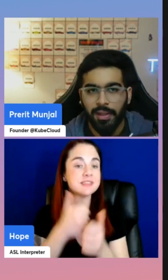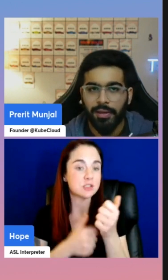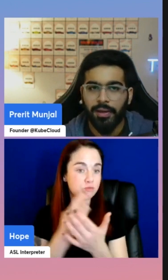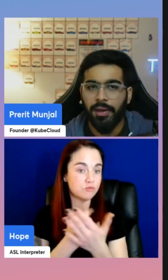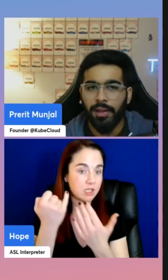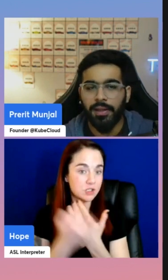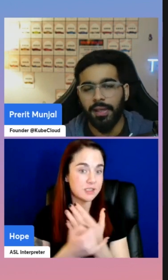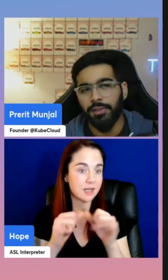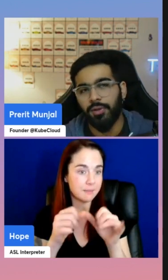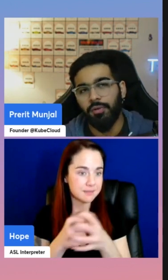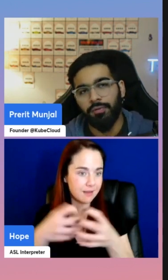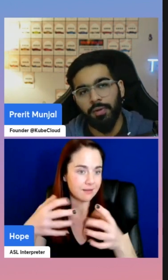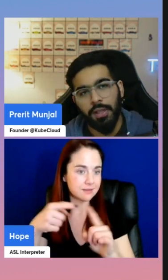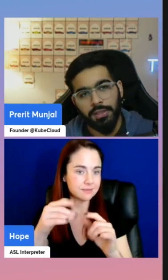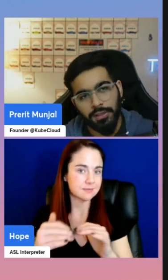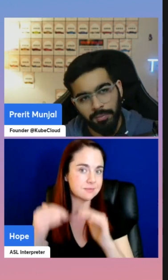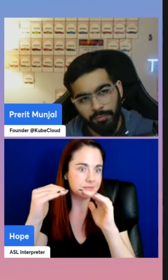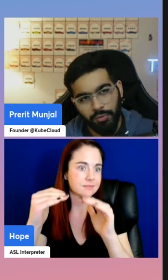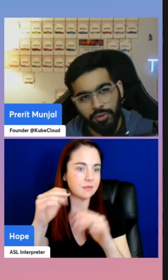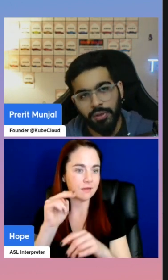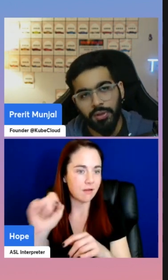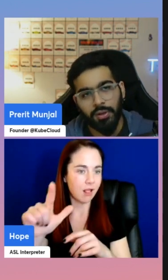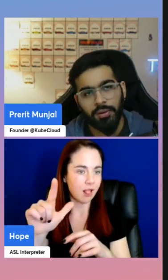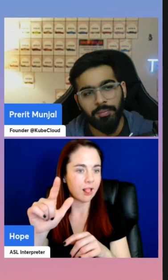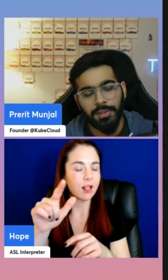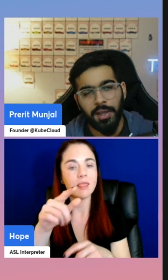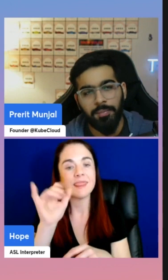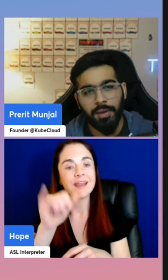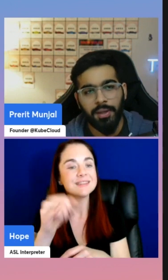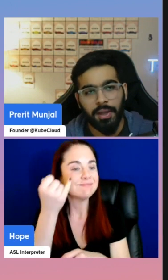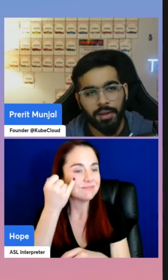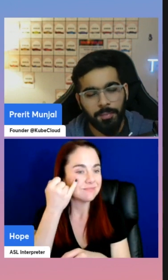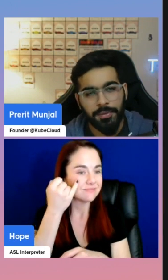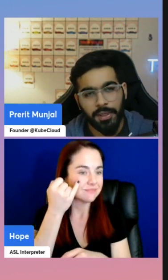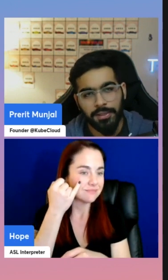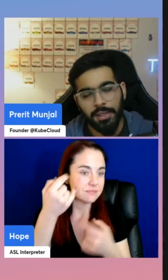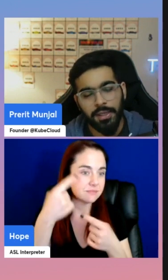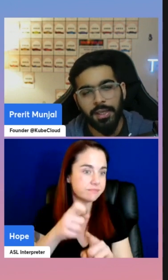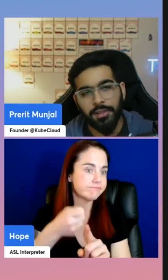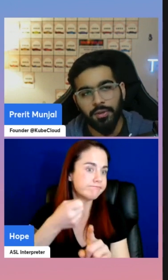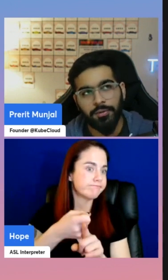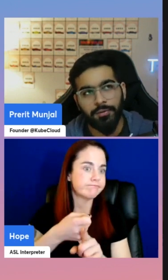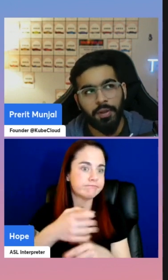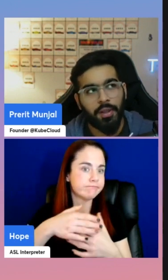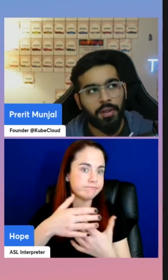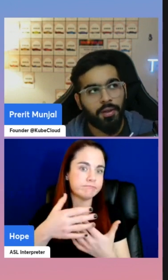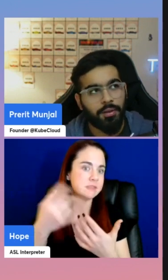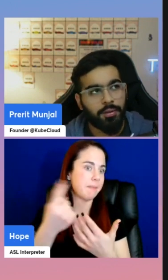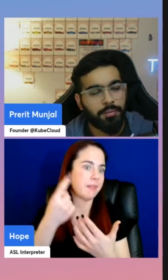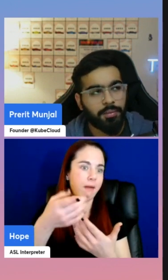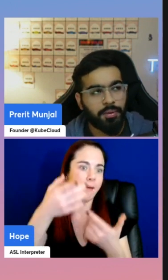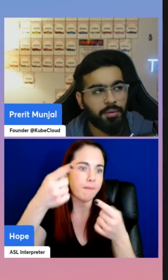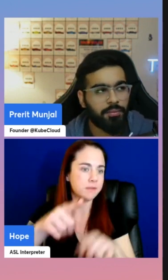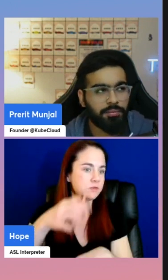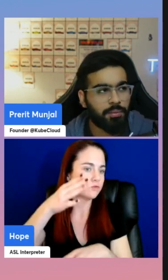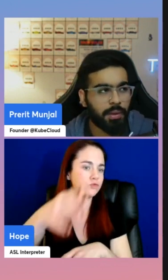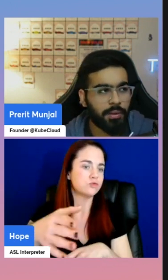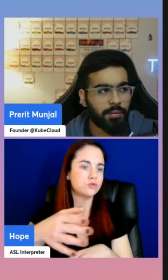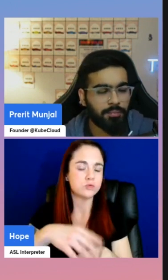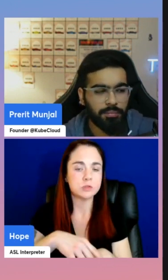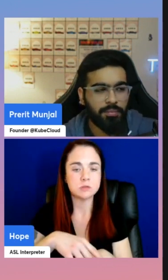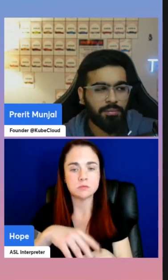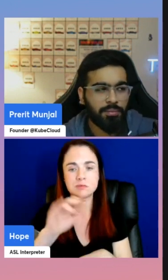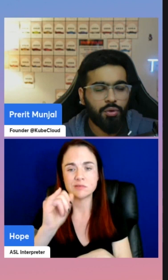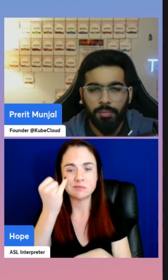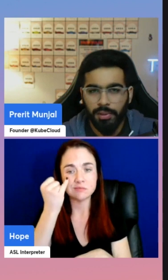and null in case of some future mishappening, and upsize in case of uh,